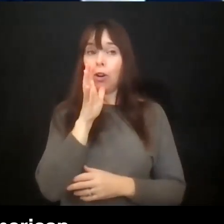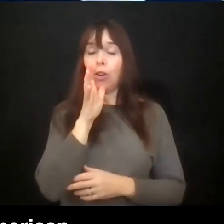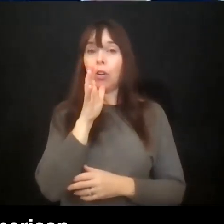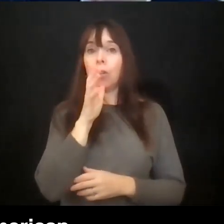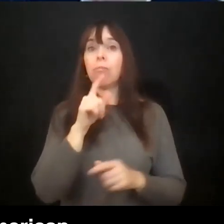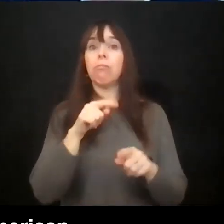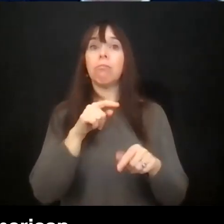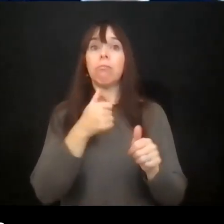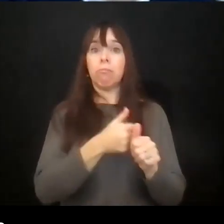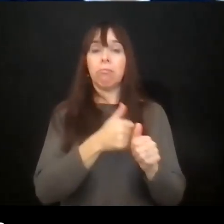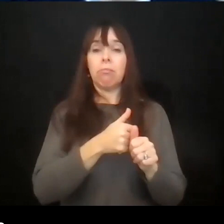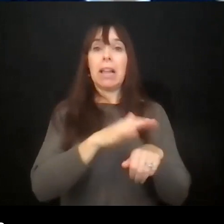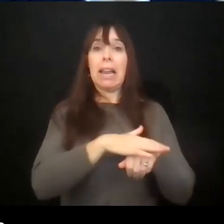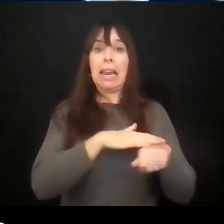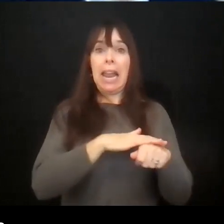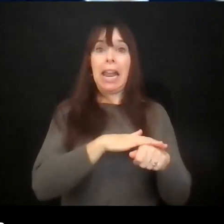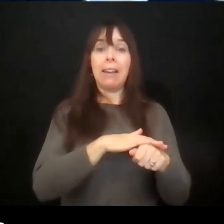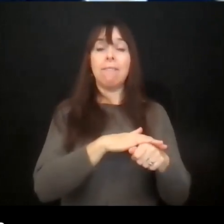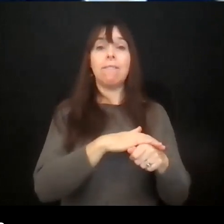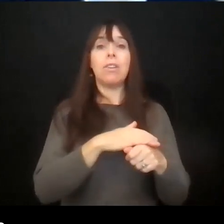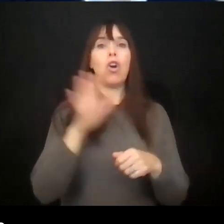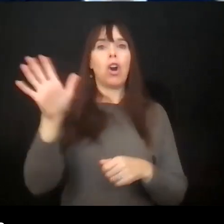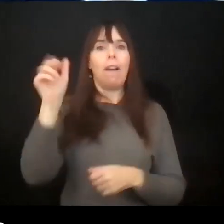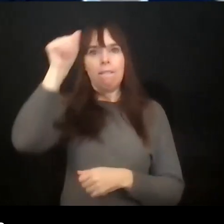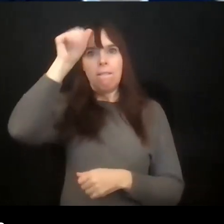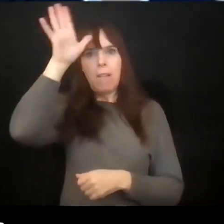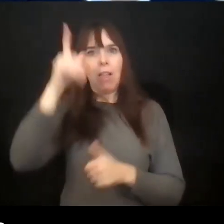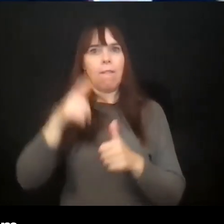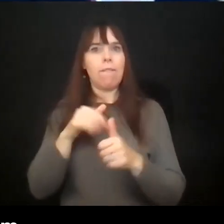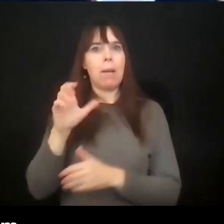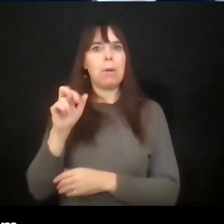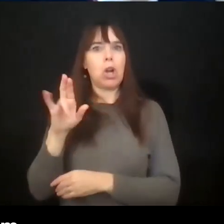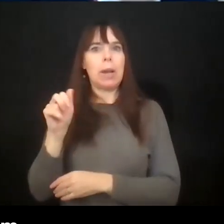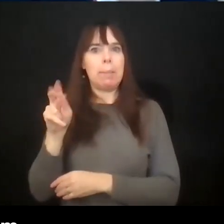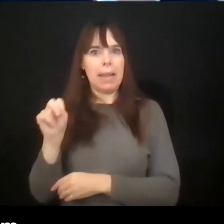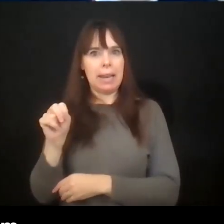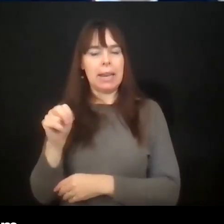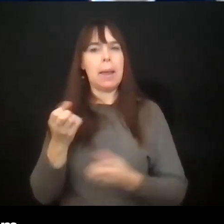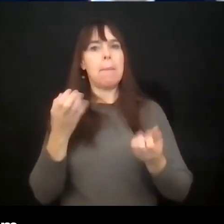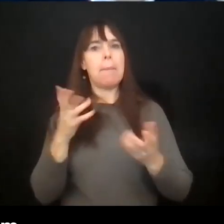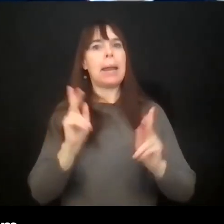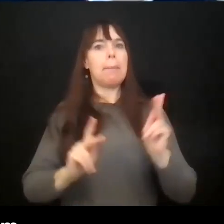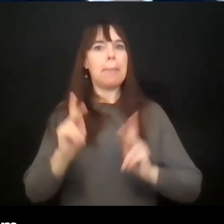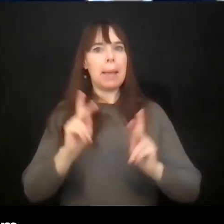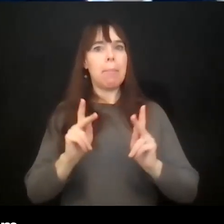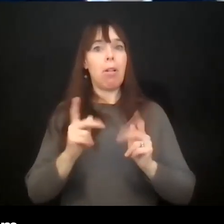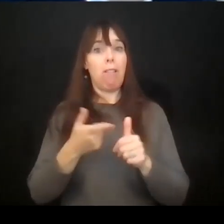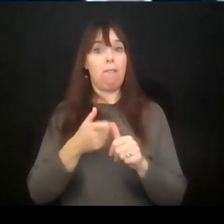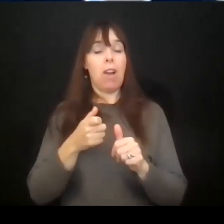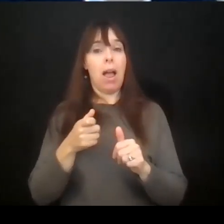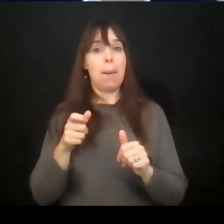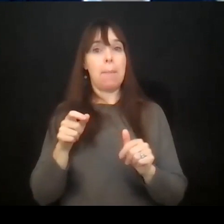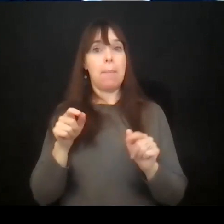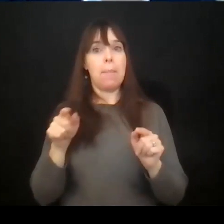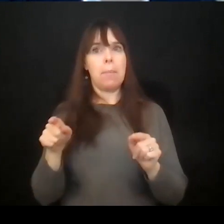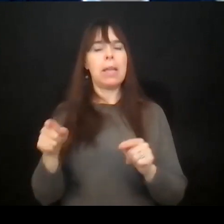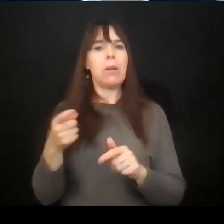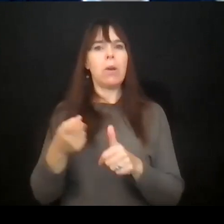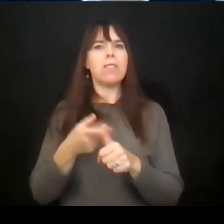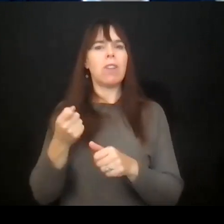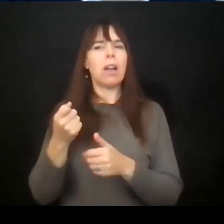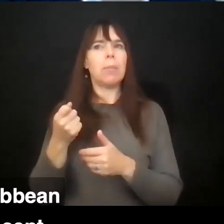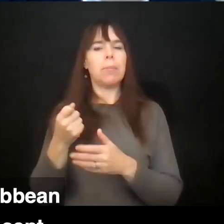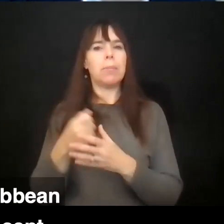Native American. Her father was from the Caribbean, and many people and he was from